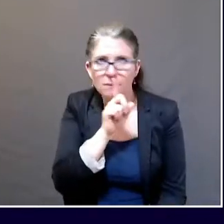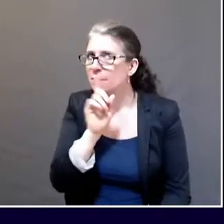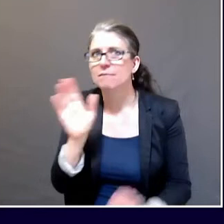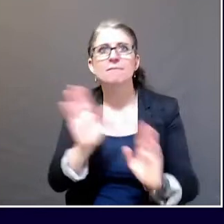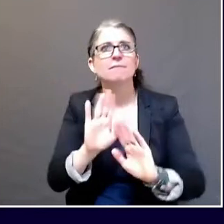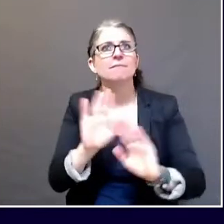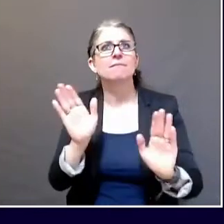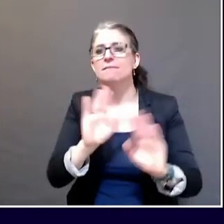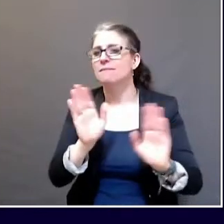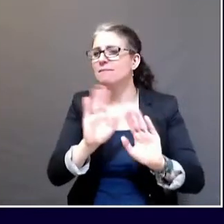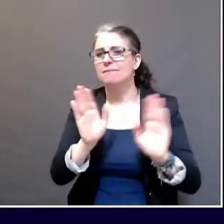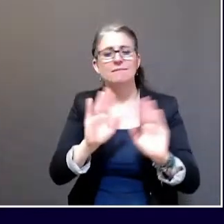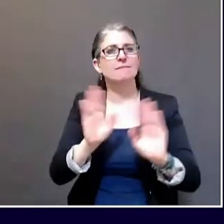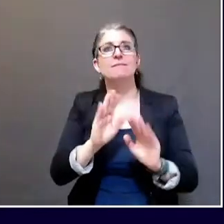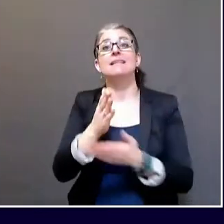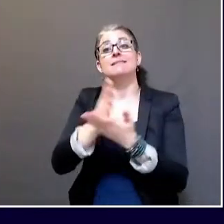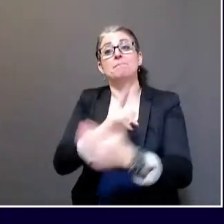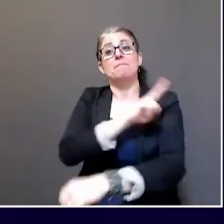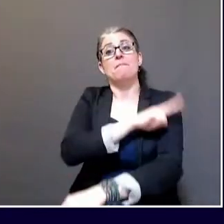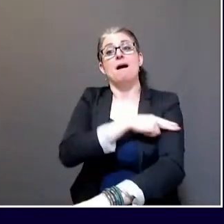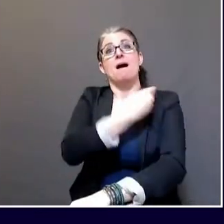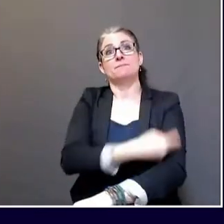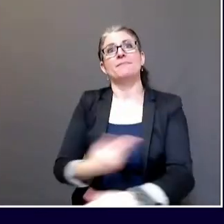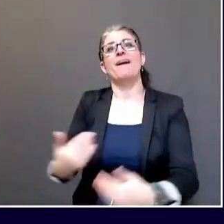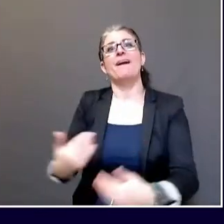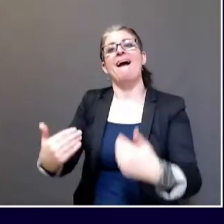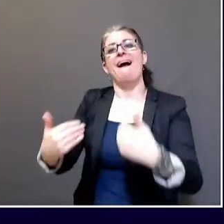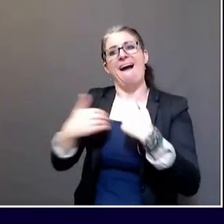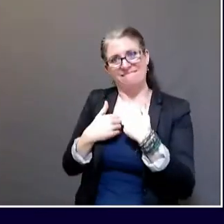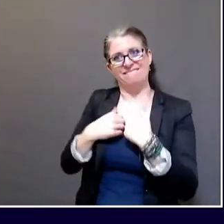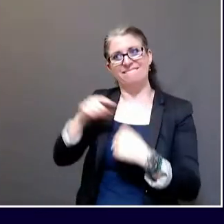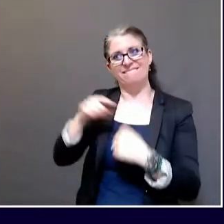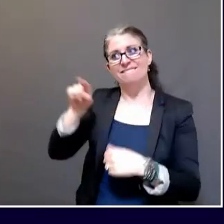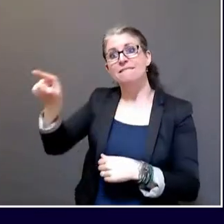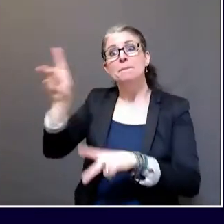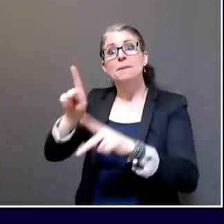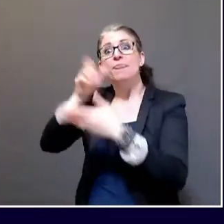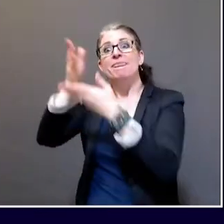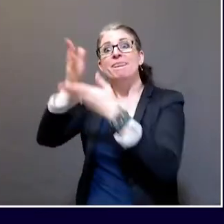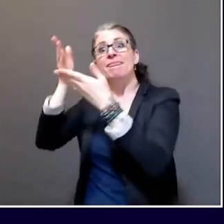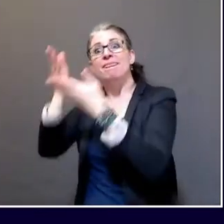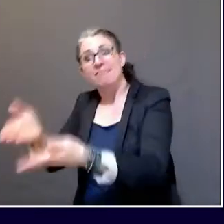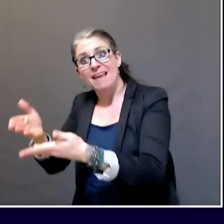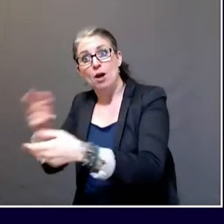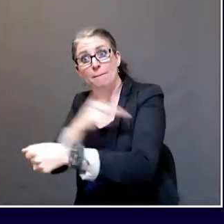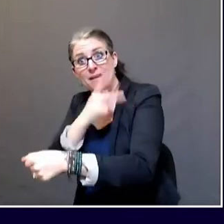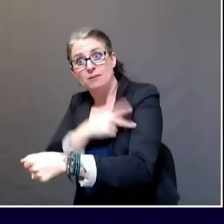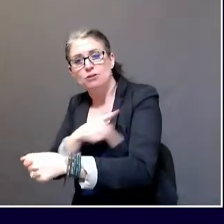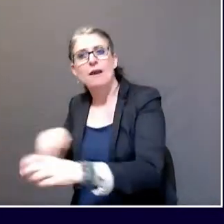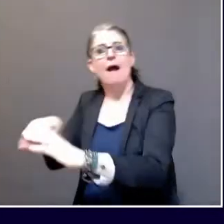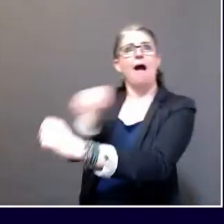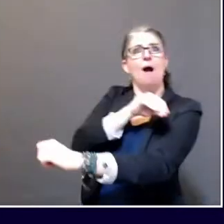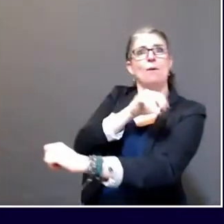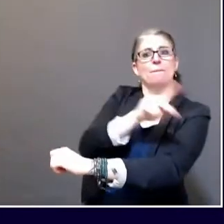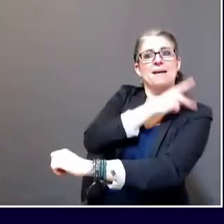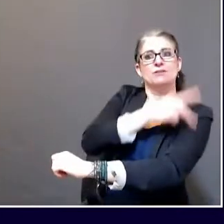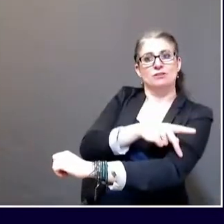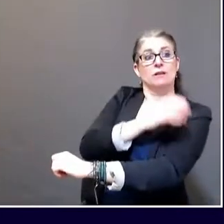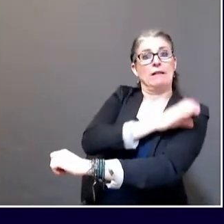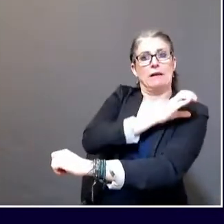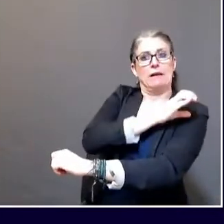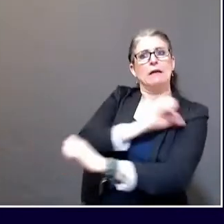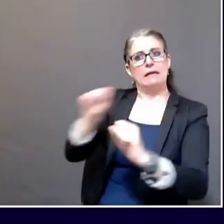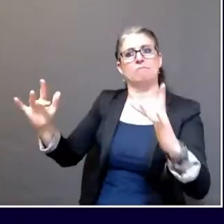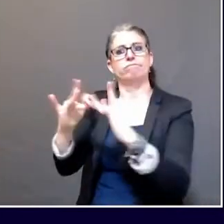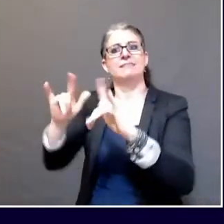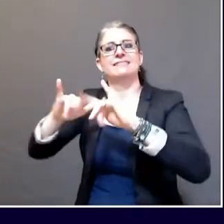their doors to those 70 and over. I received a report yesterday from one such clinic in Portland that indicated that they vaccinated in